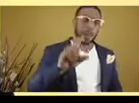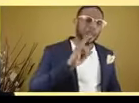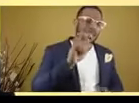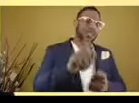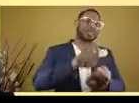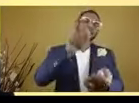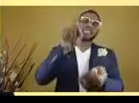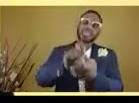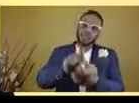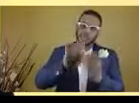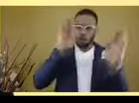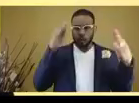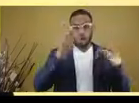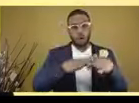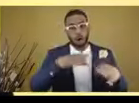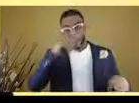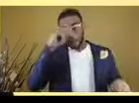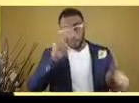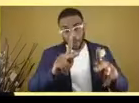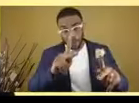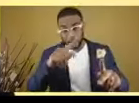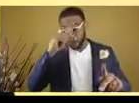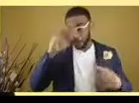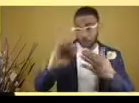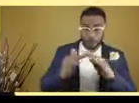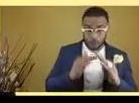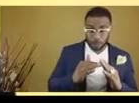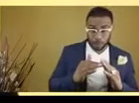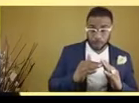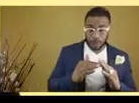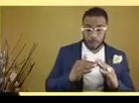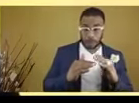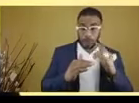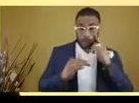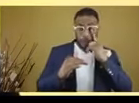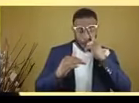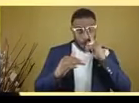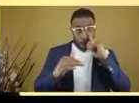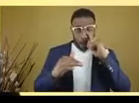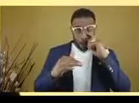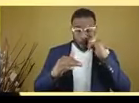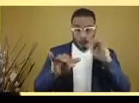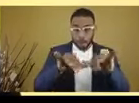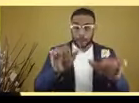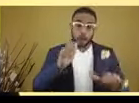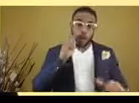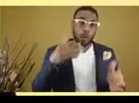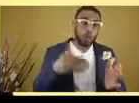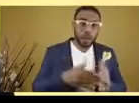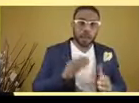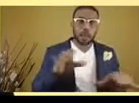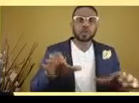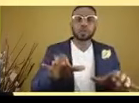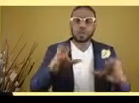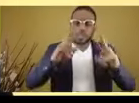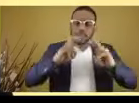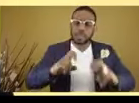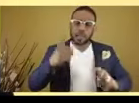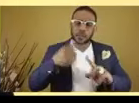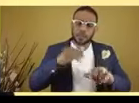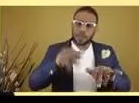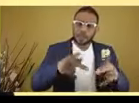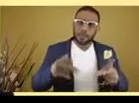specific focus on Black people and Black communities. Systemic racism and doing an analysis from that